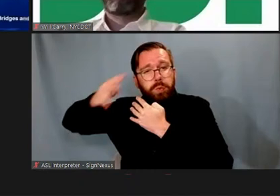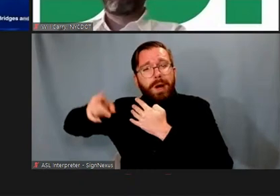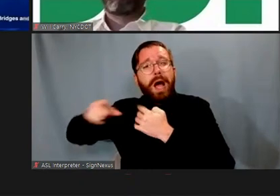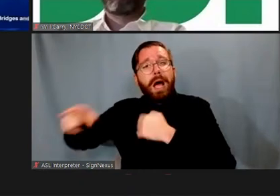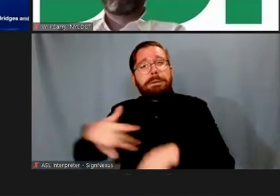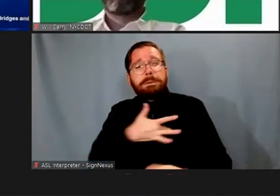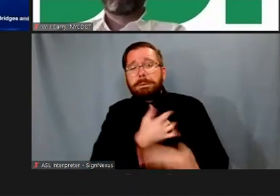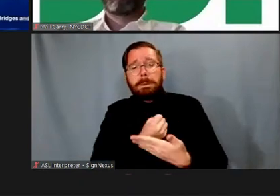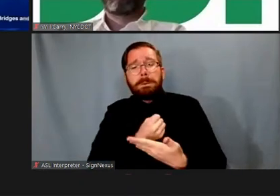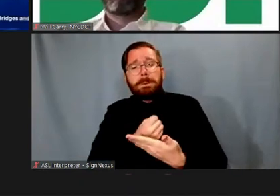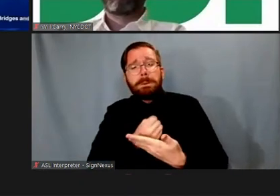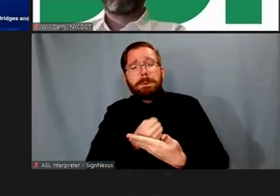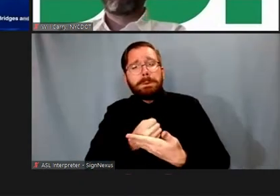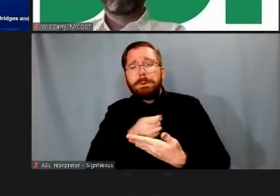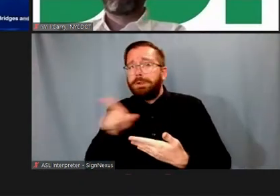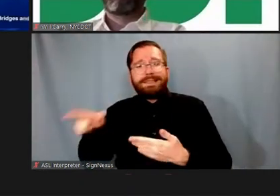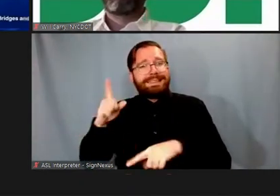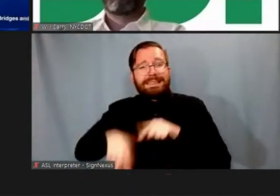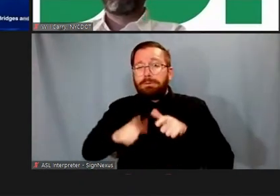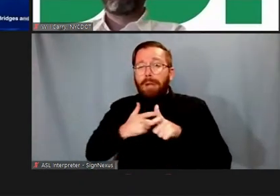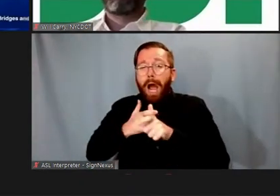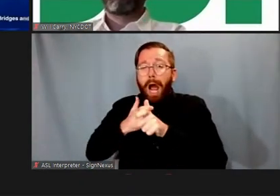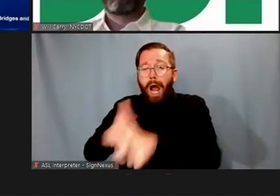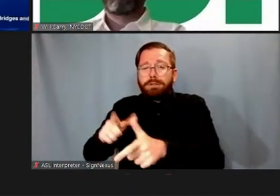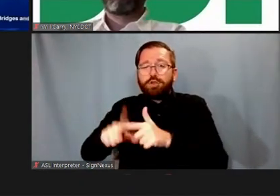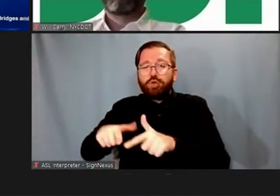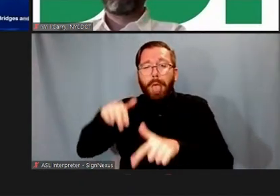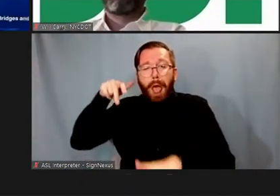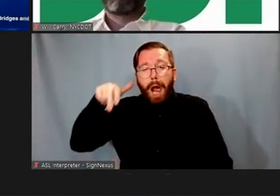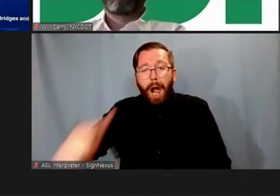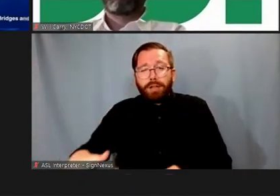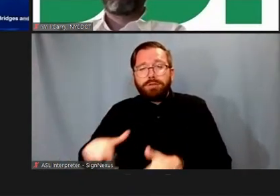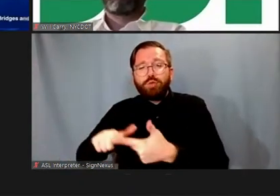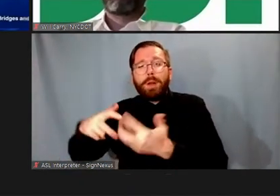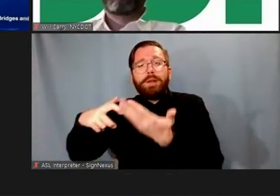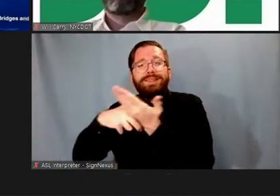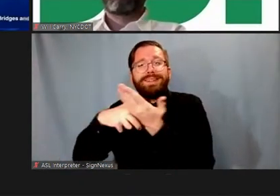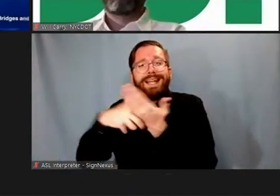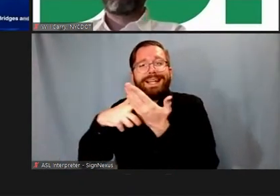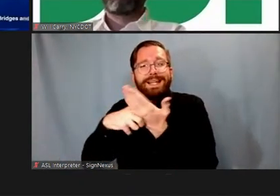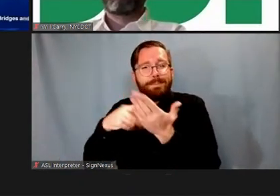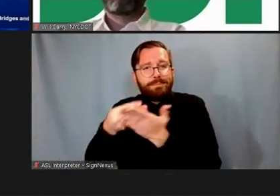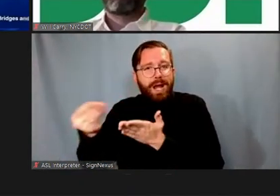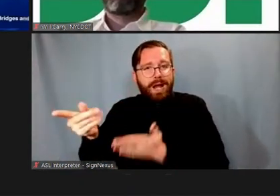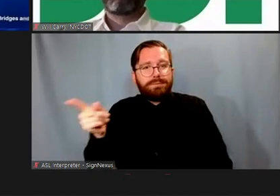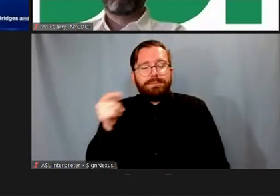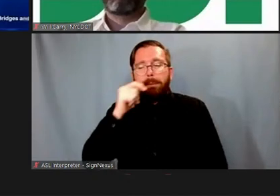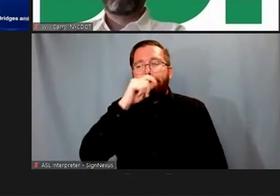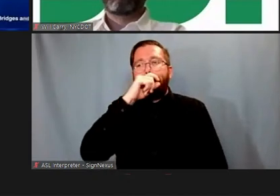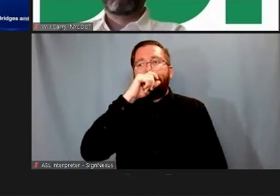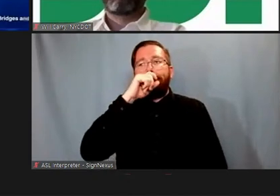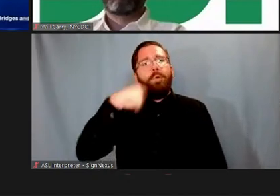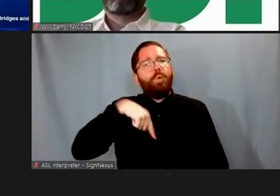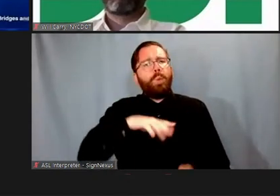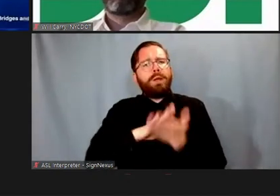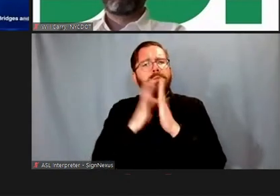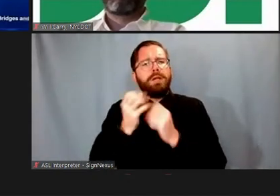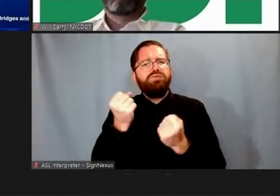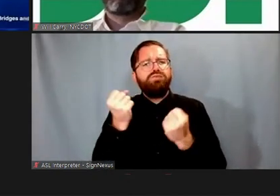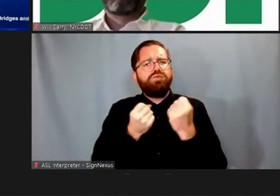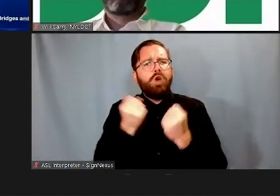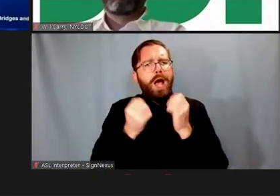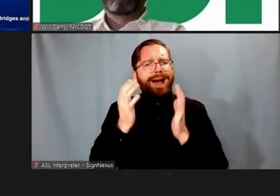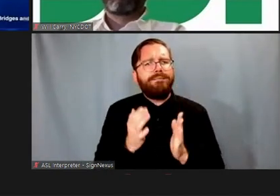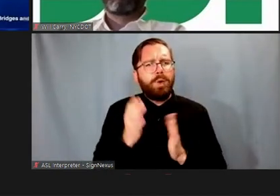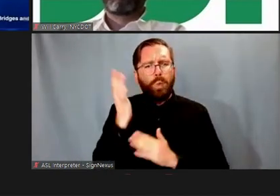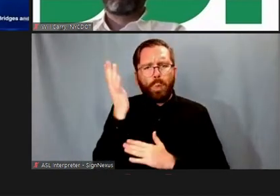keep up with the rush down this down the escalator and over to the ticket booth so we've had to become drivers to get out of